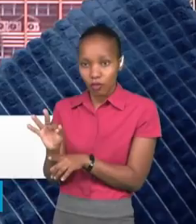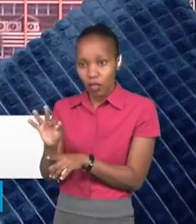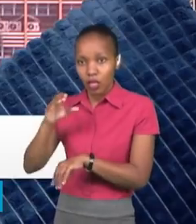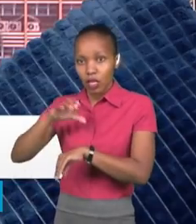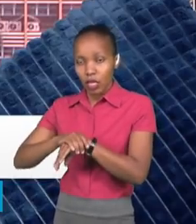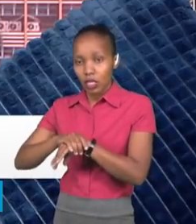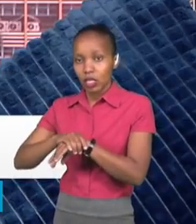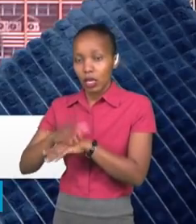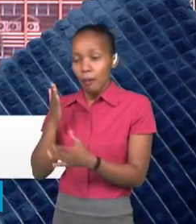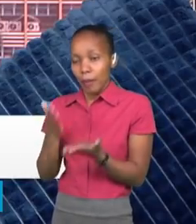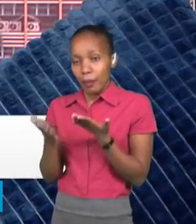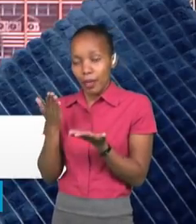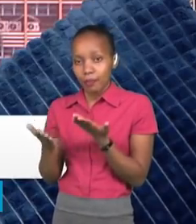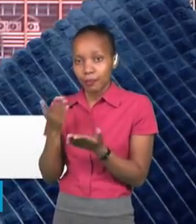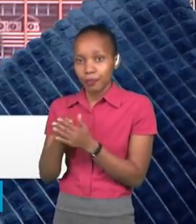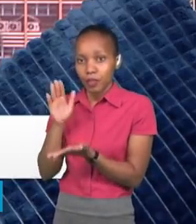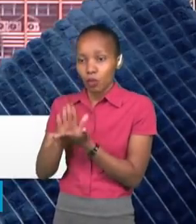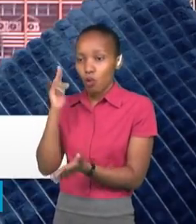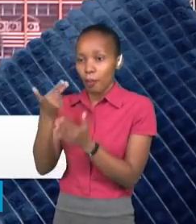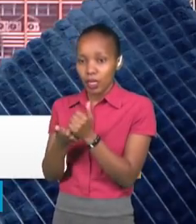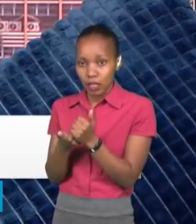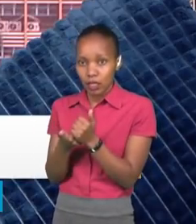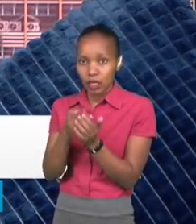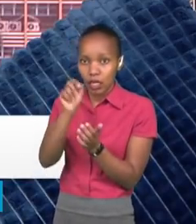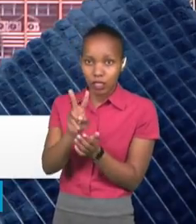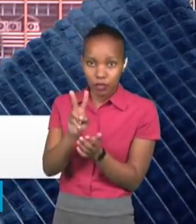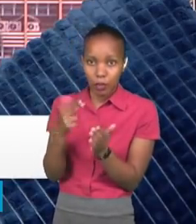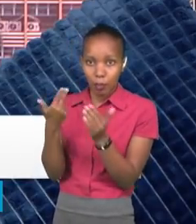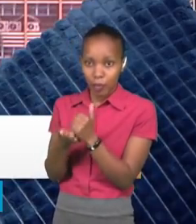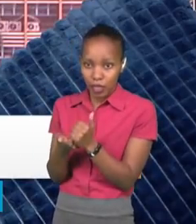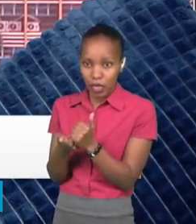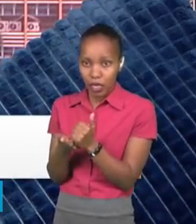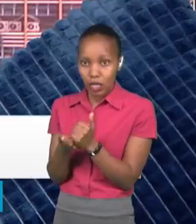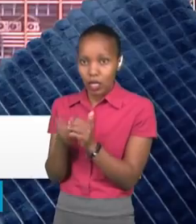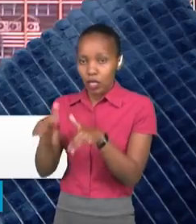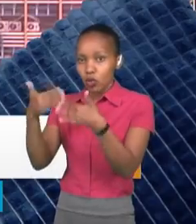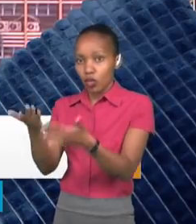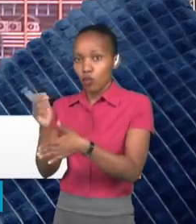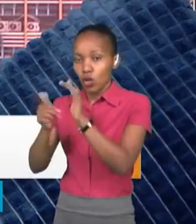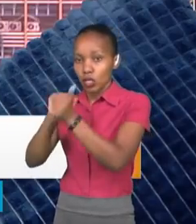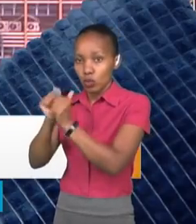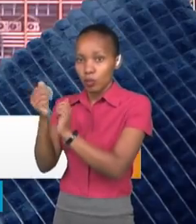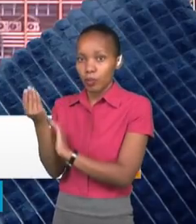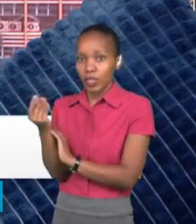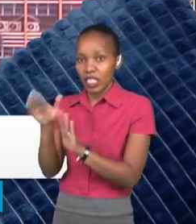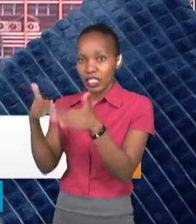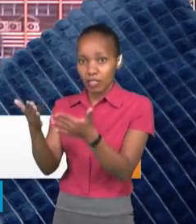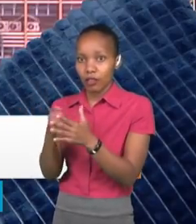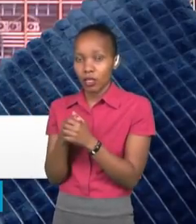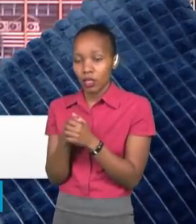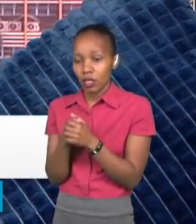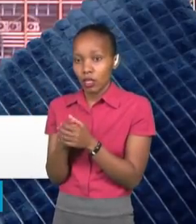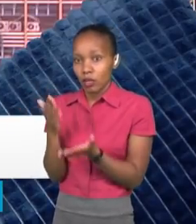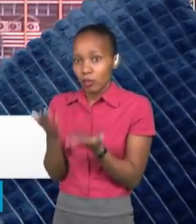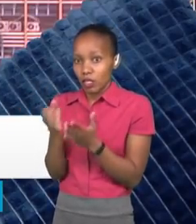by getting maybe more partners, a TV partner on board. To supplement what SportPesa is giving, and perhaps